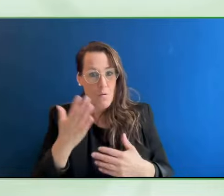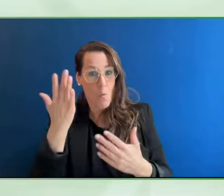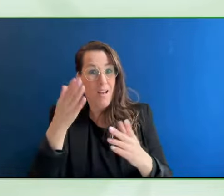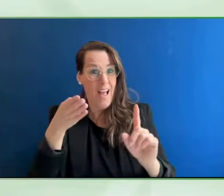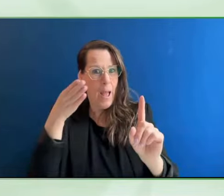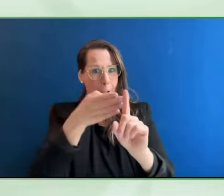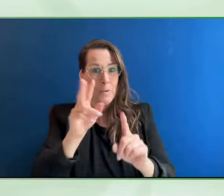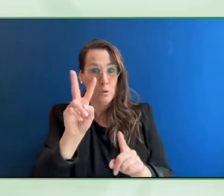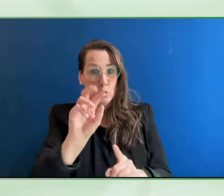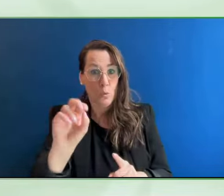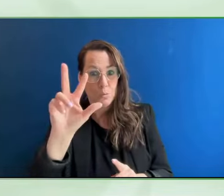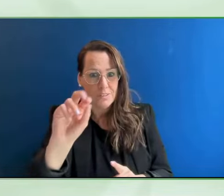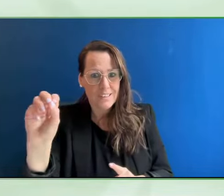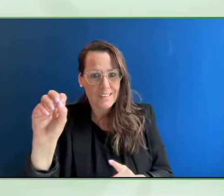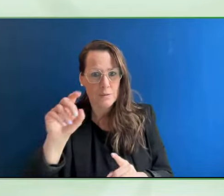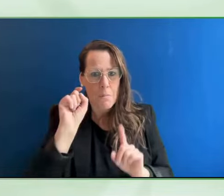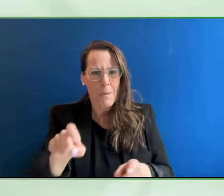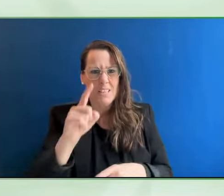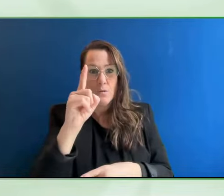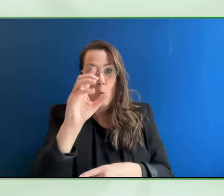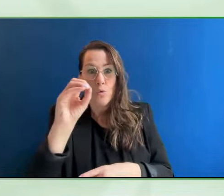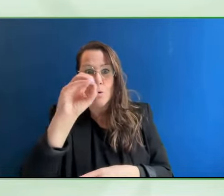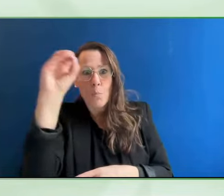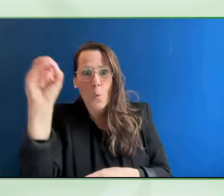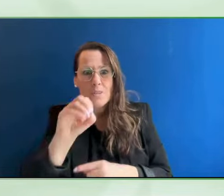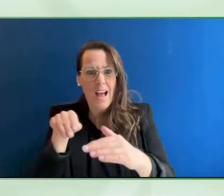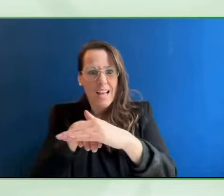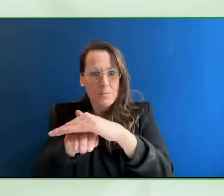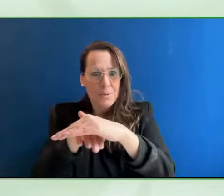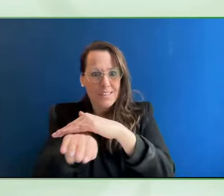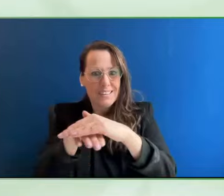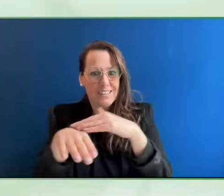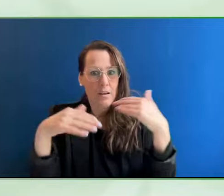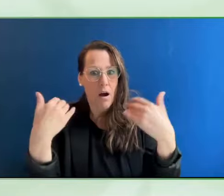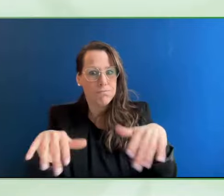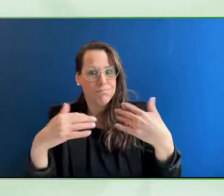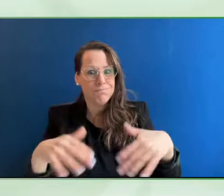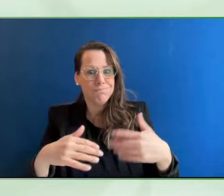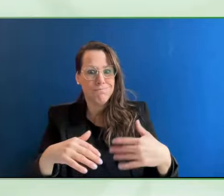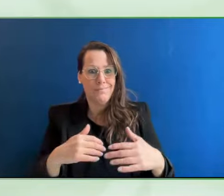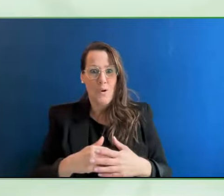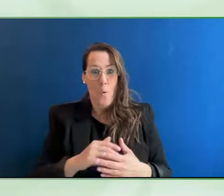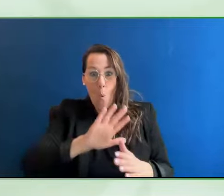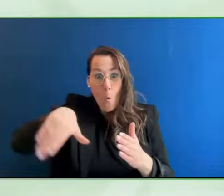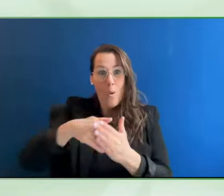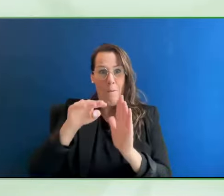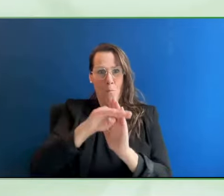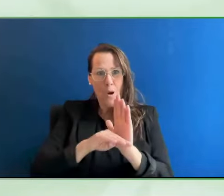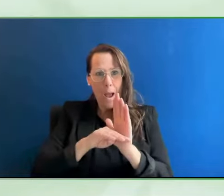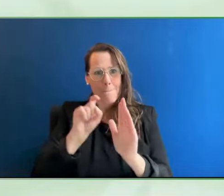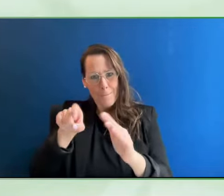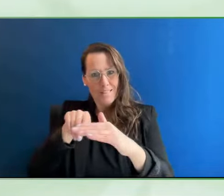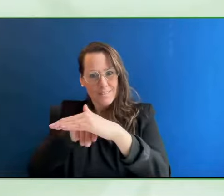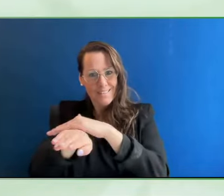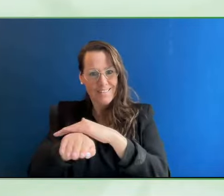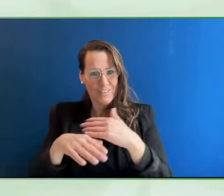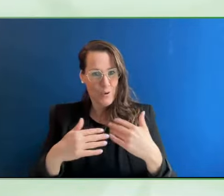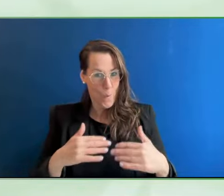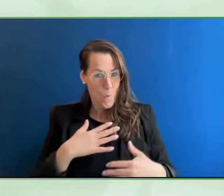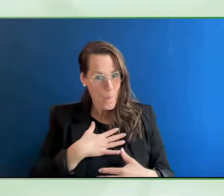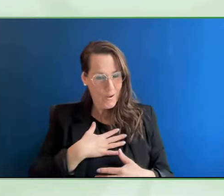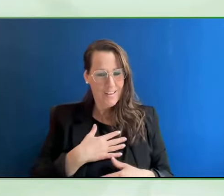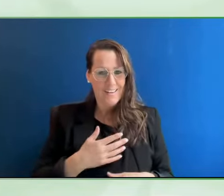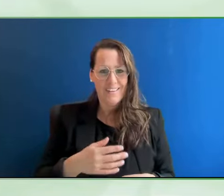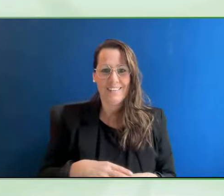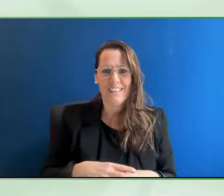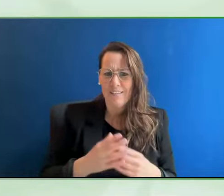Yes, thank you, Lisa. We have a long tradition in accessibility offers. Subtitling started